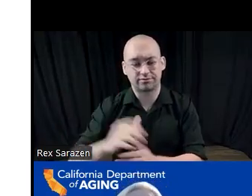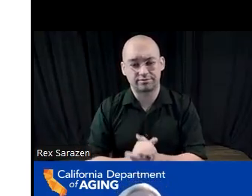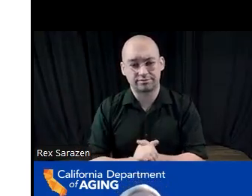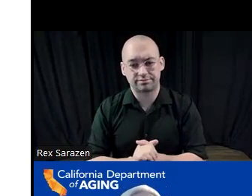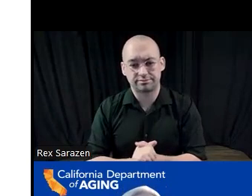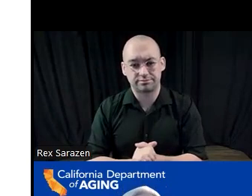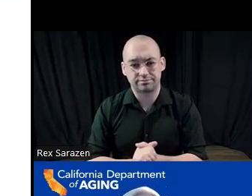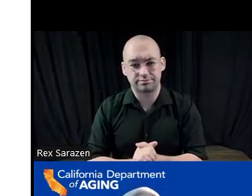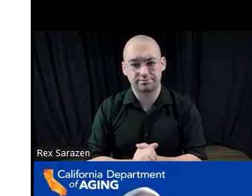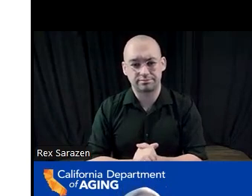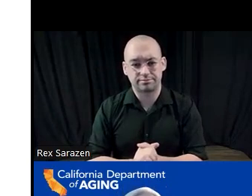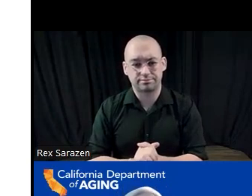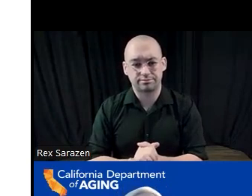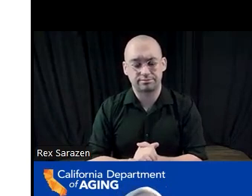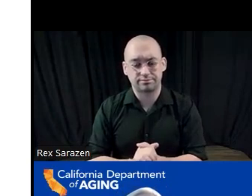Next slide.